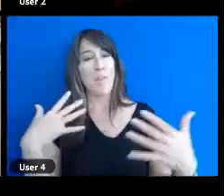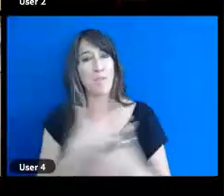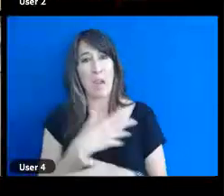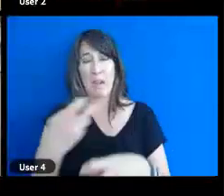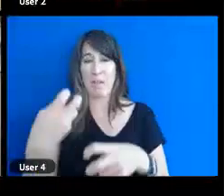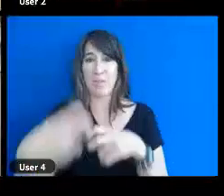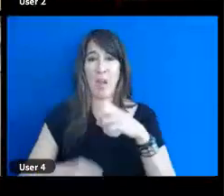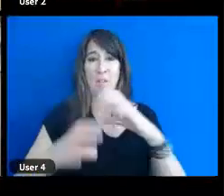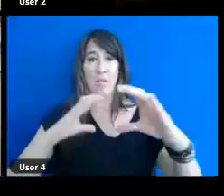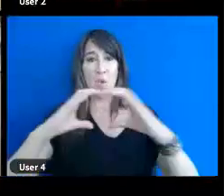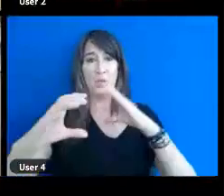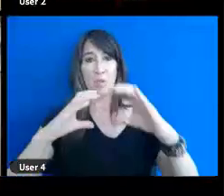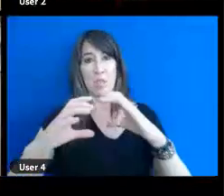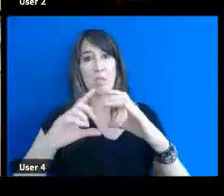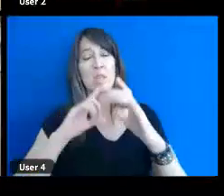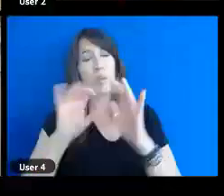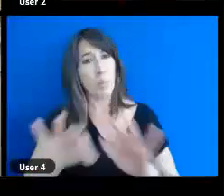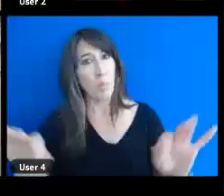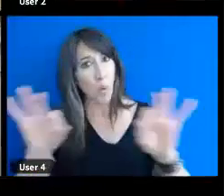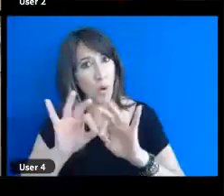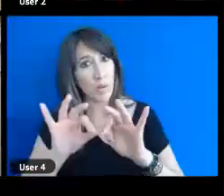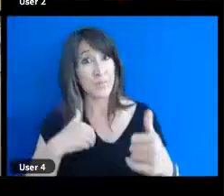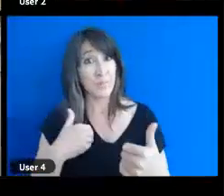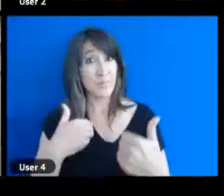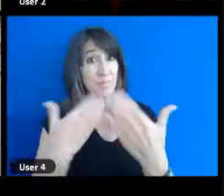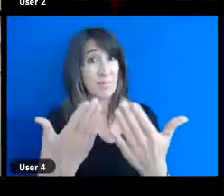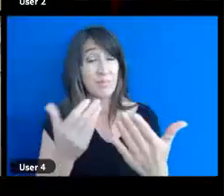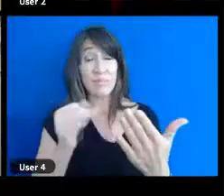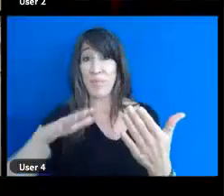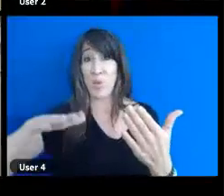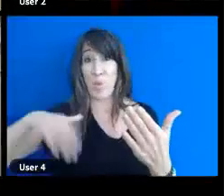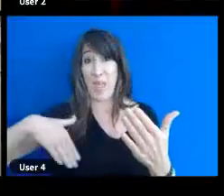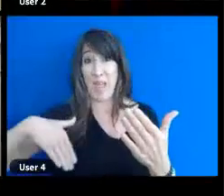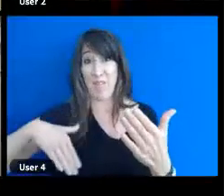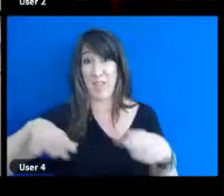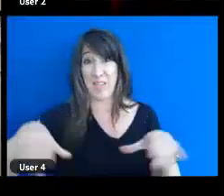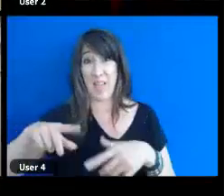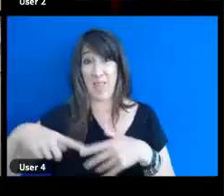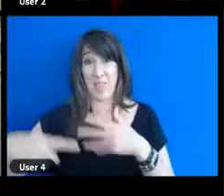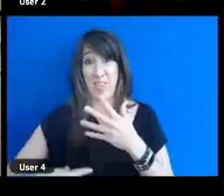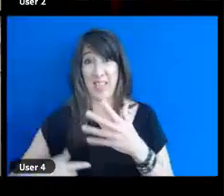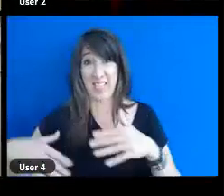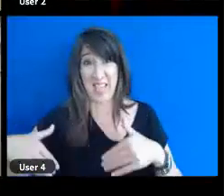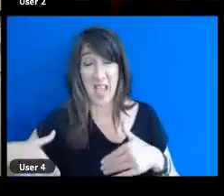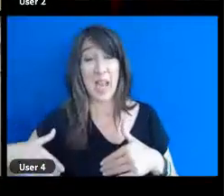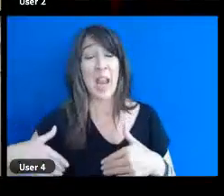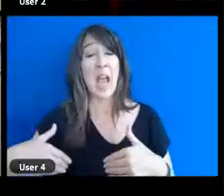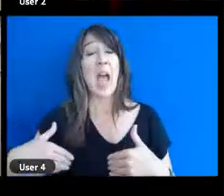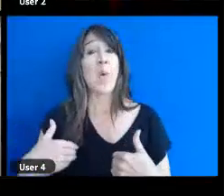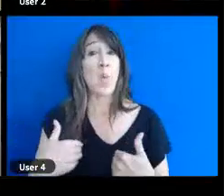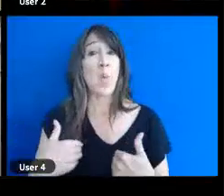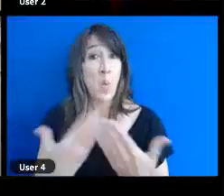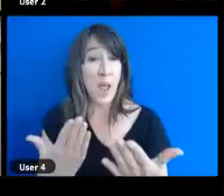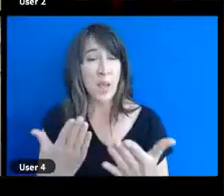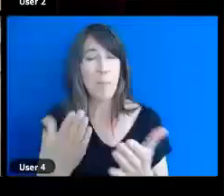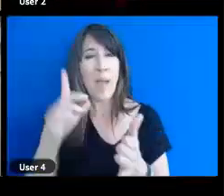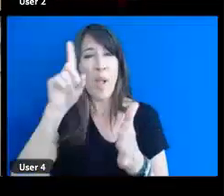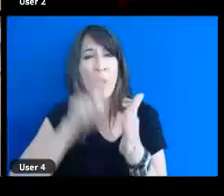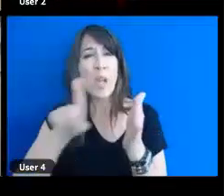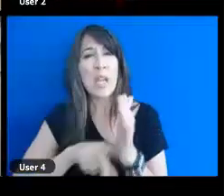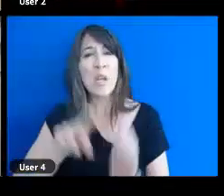that surfacing in our organization? Don't be afraid of having those tough conversations. The other thing I would suggest, if you